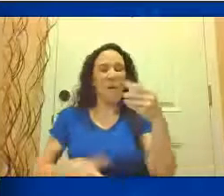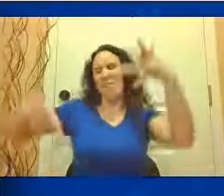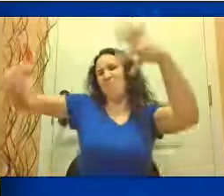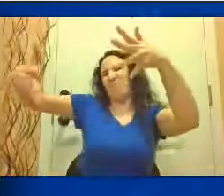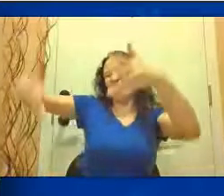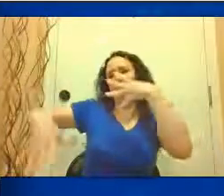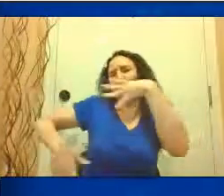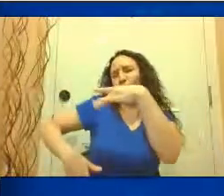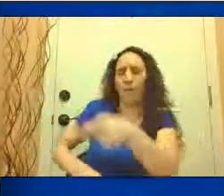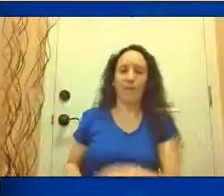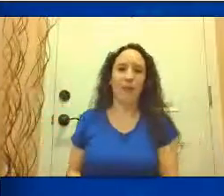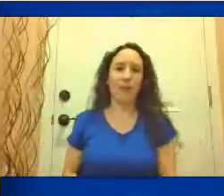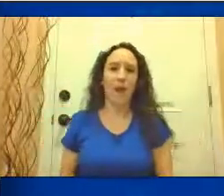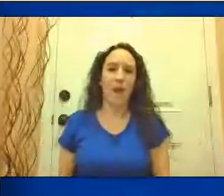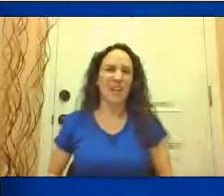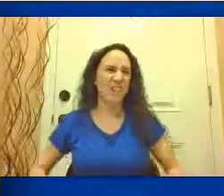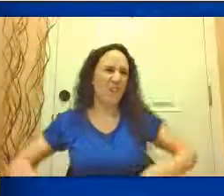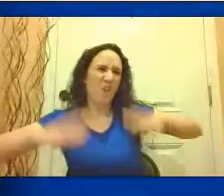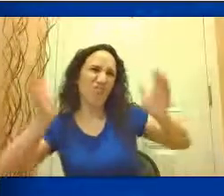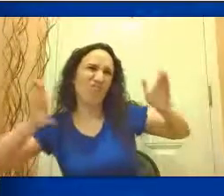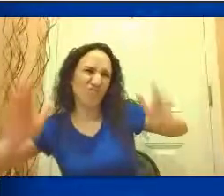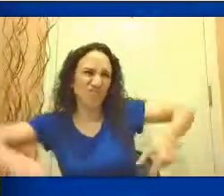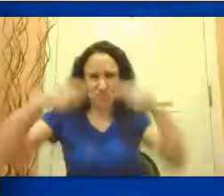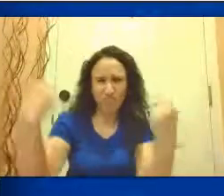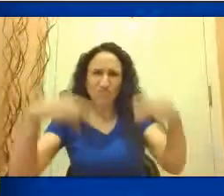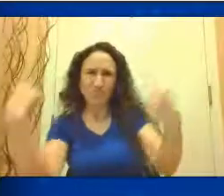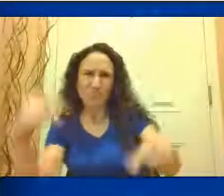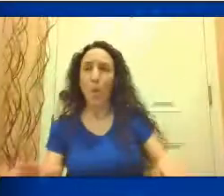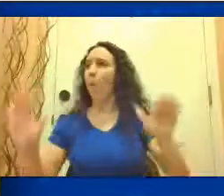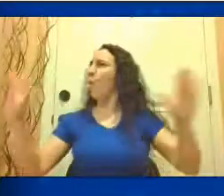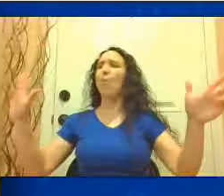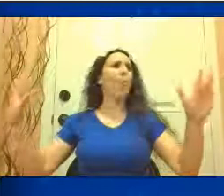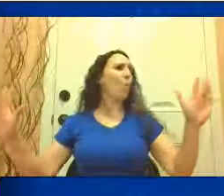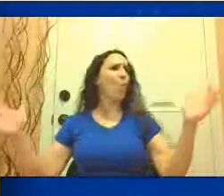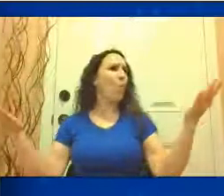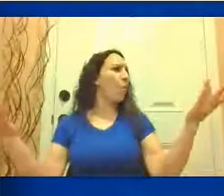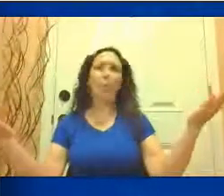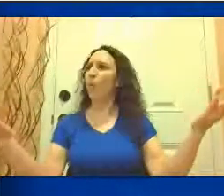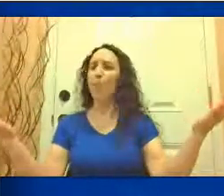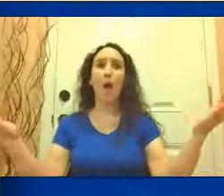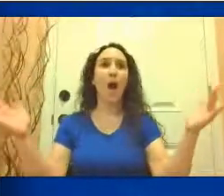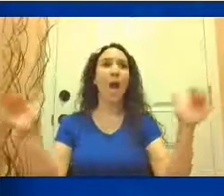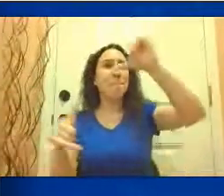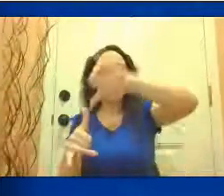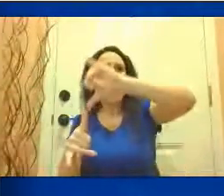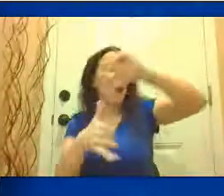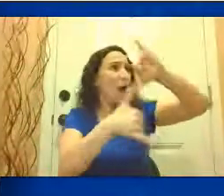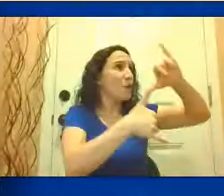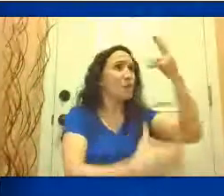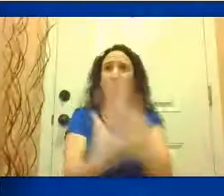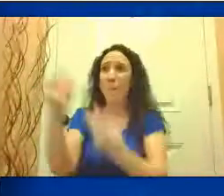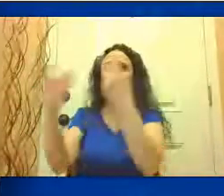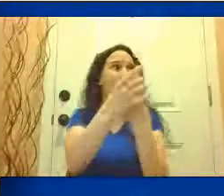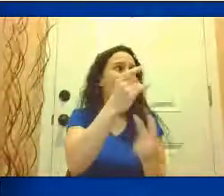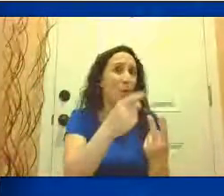leaving them alone. Is two, is not. Whoa, whoa, whoa, whoa, whoa. Why don't we measure the height of both